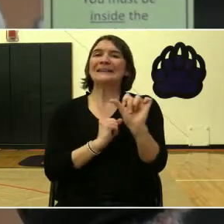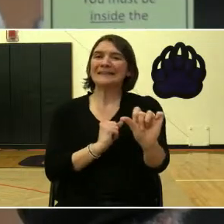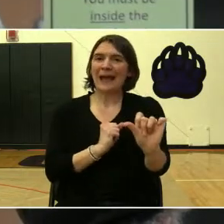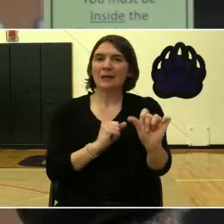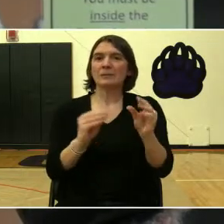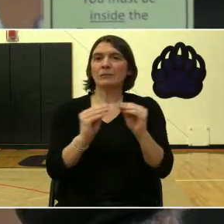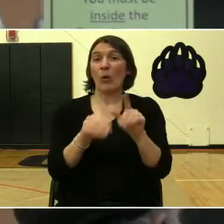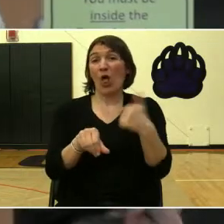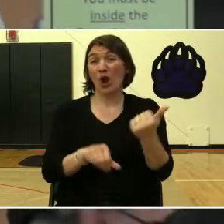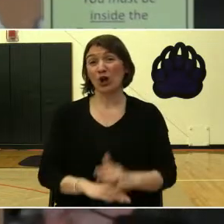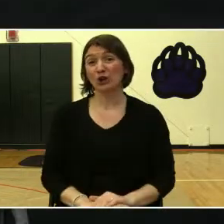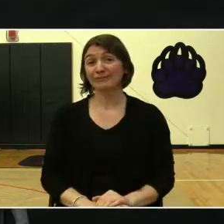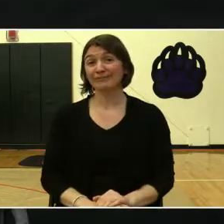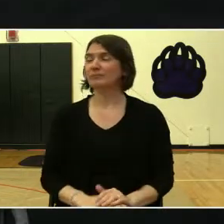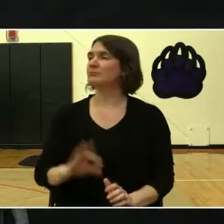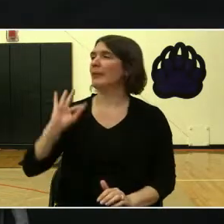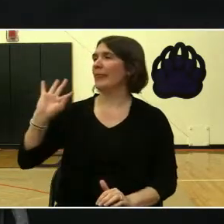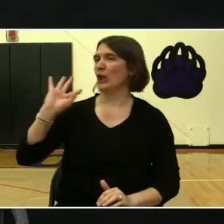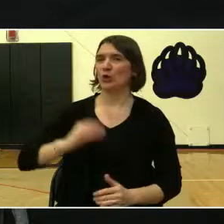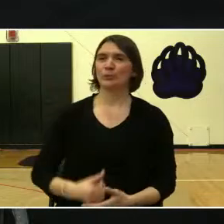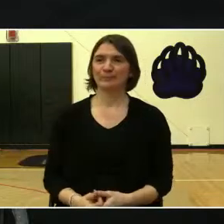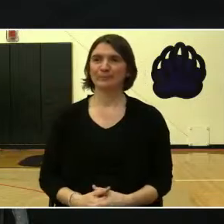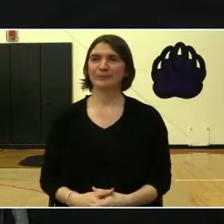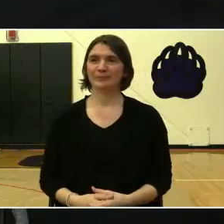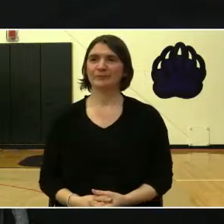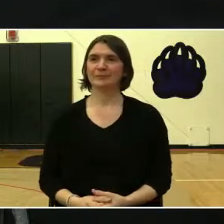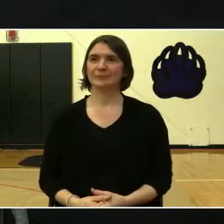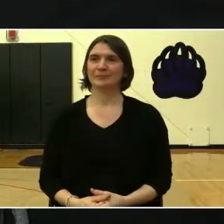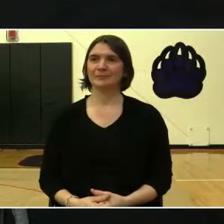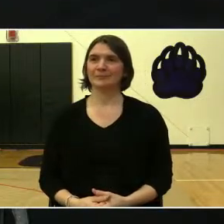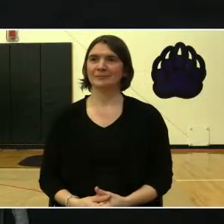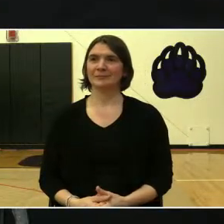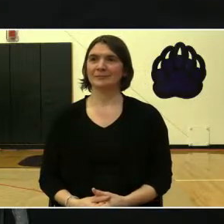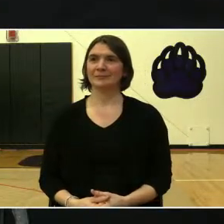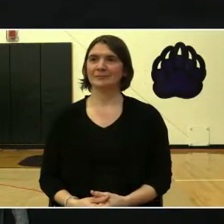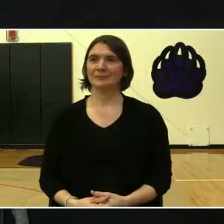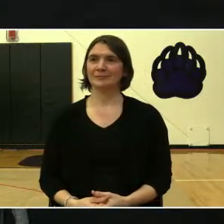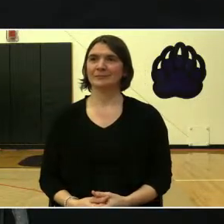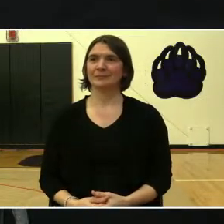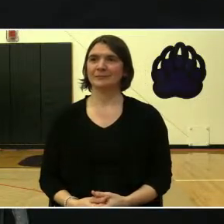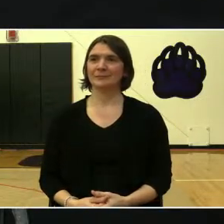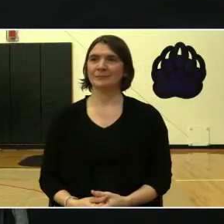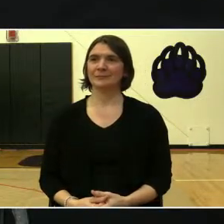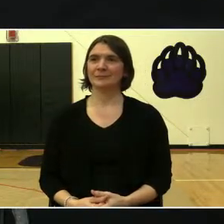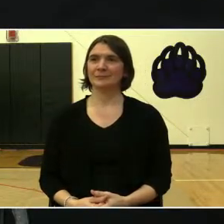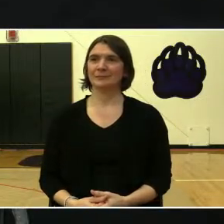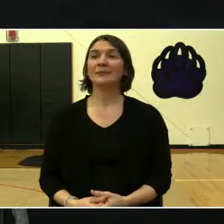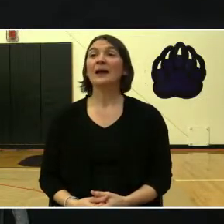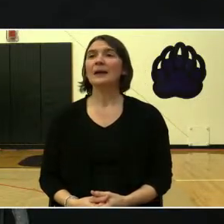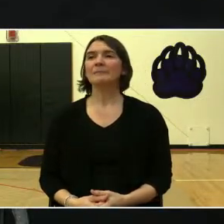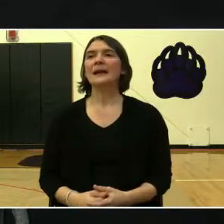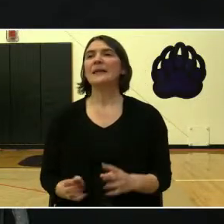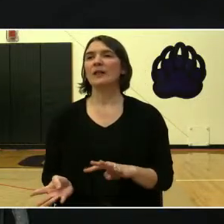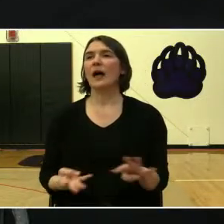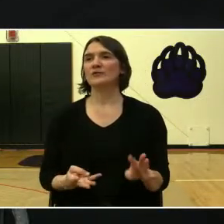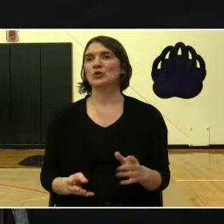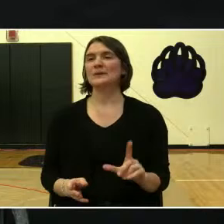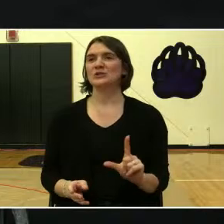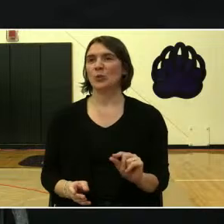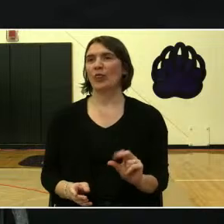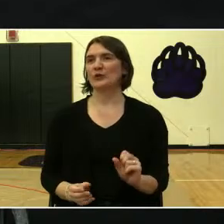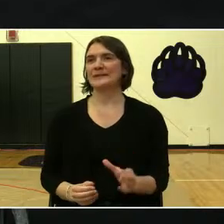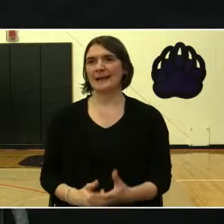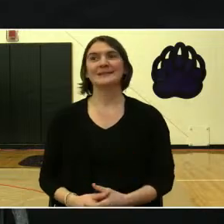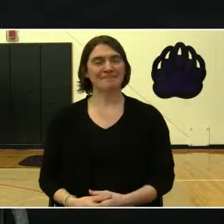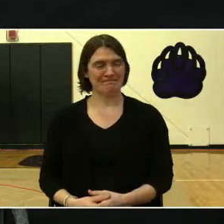bit further thank you Miss philan Mr moderator if I may I can answer the